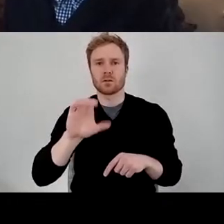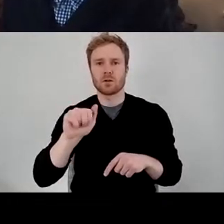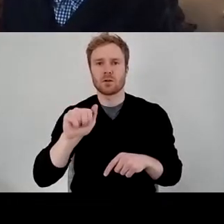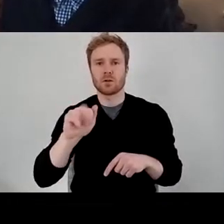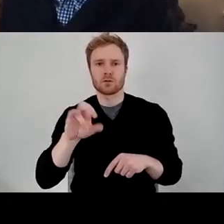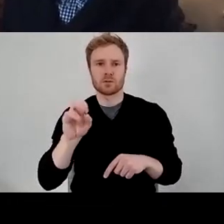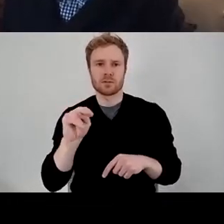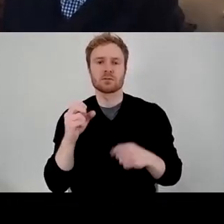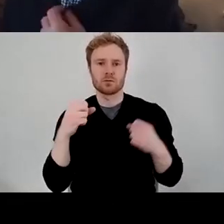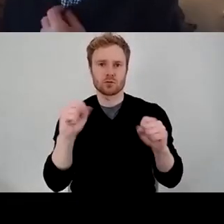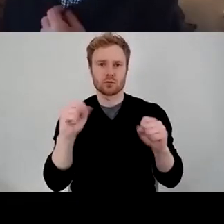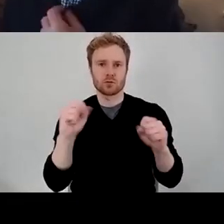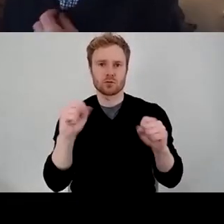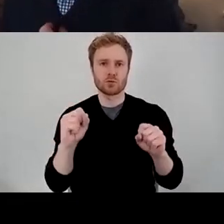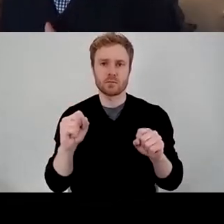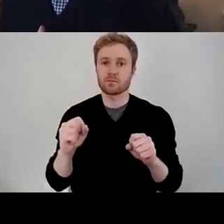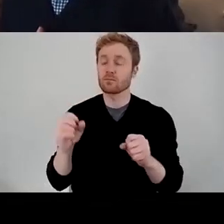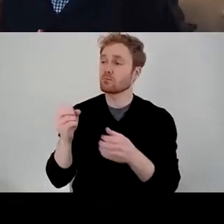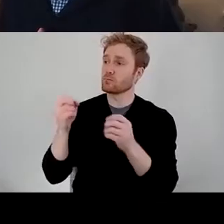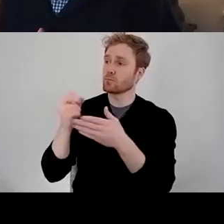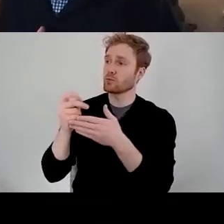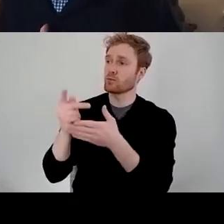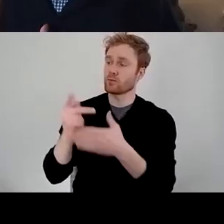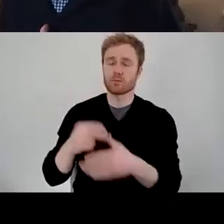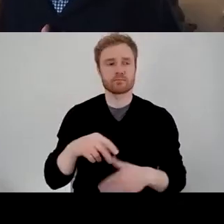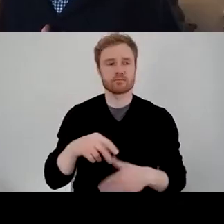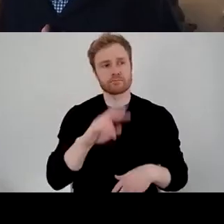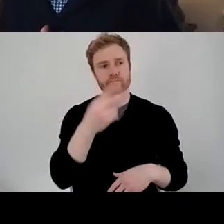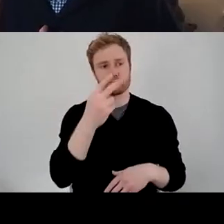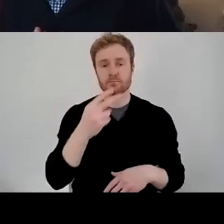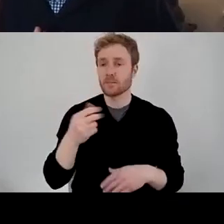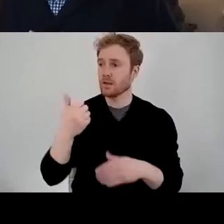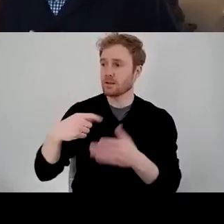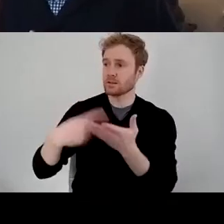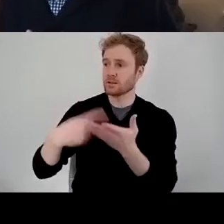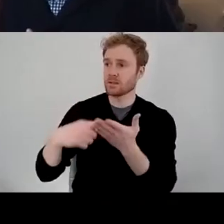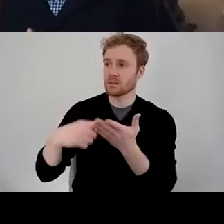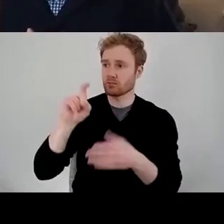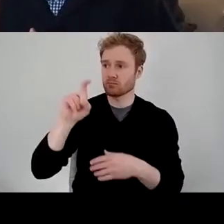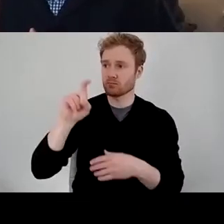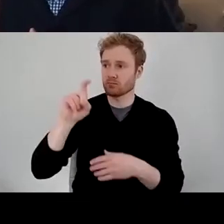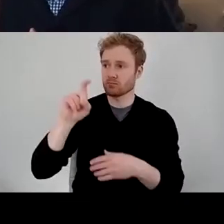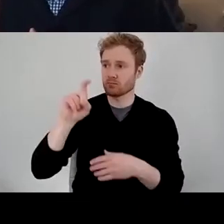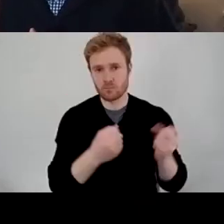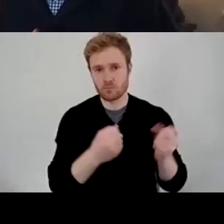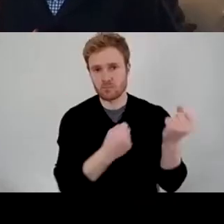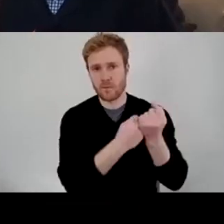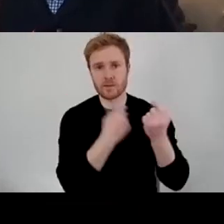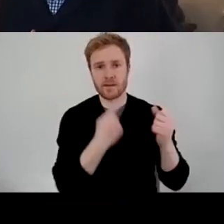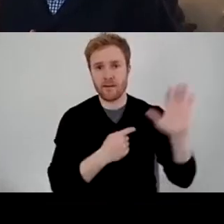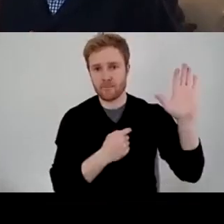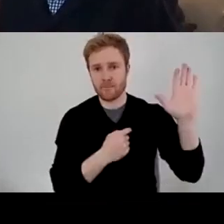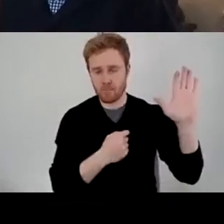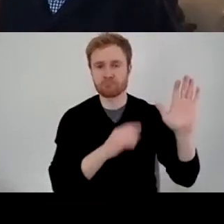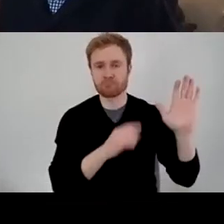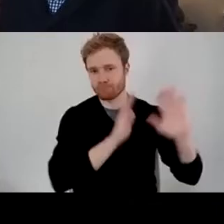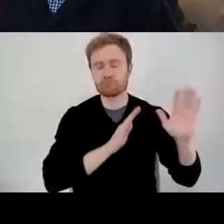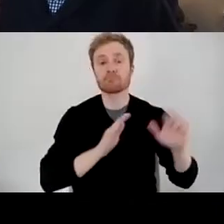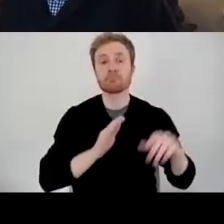their successors and assign the privilege and license to construct, maintain, and use at their own cost and expense to install two